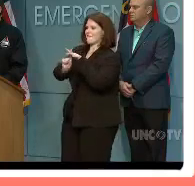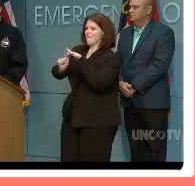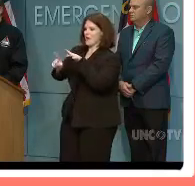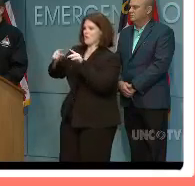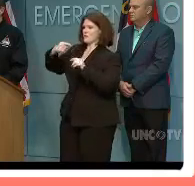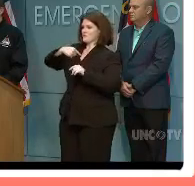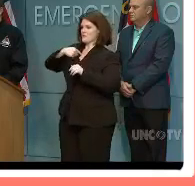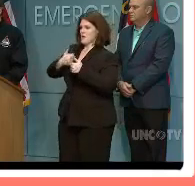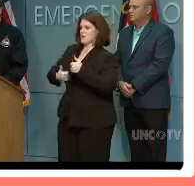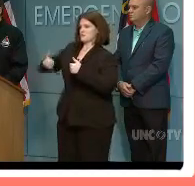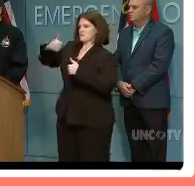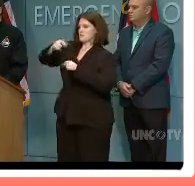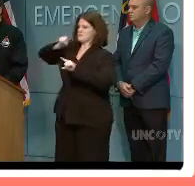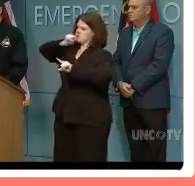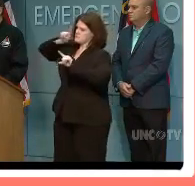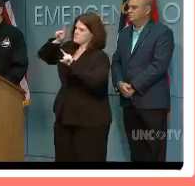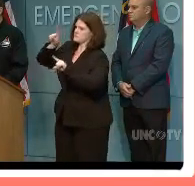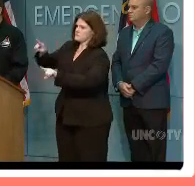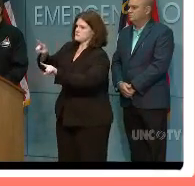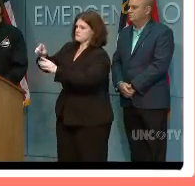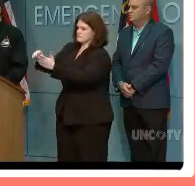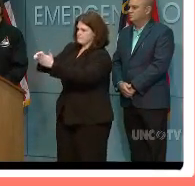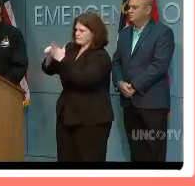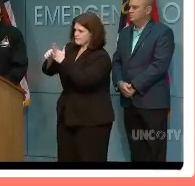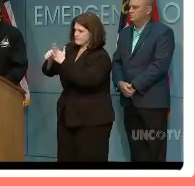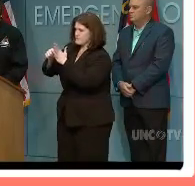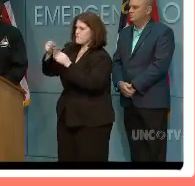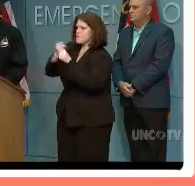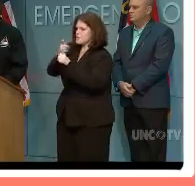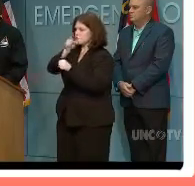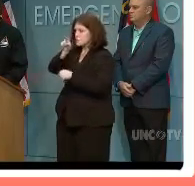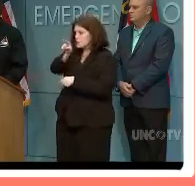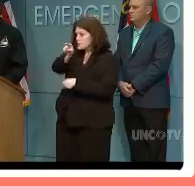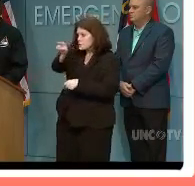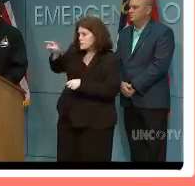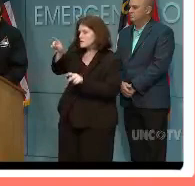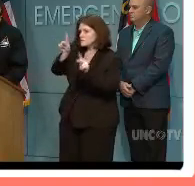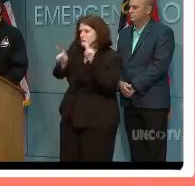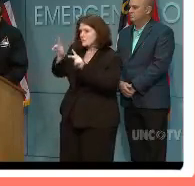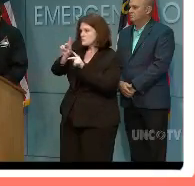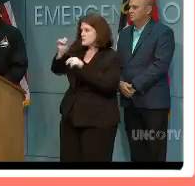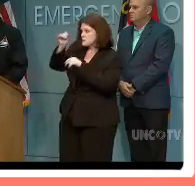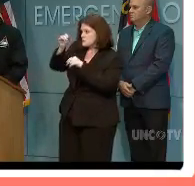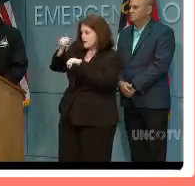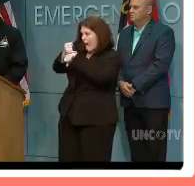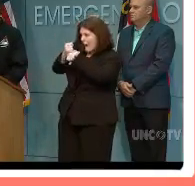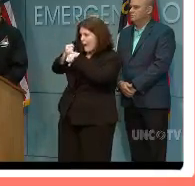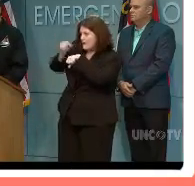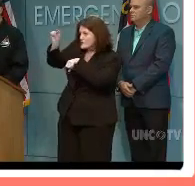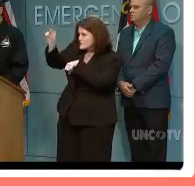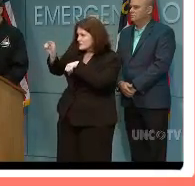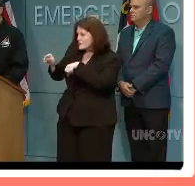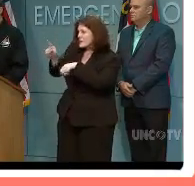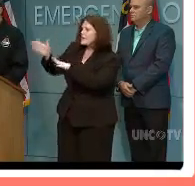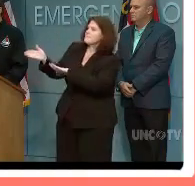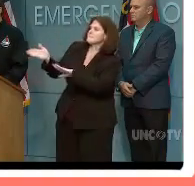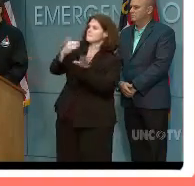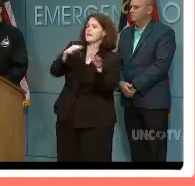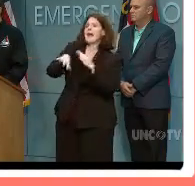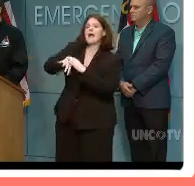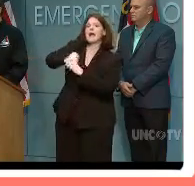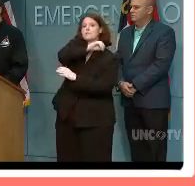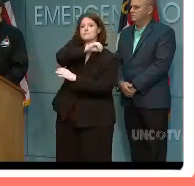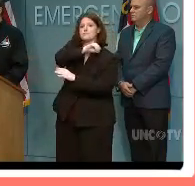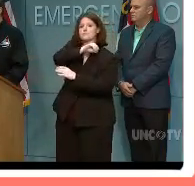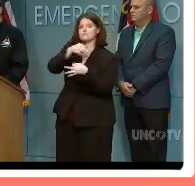evacuation order to make sure that these people on the barrier islands leave and to make